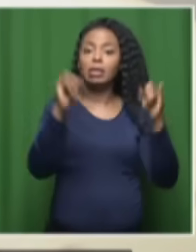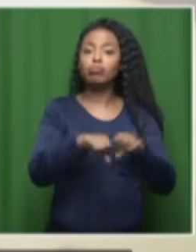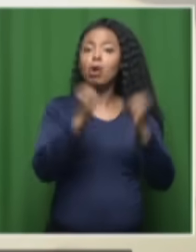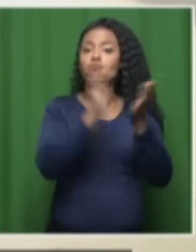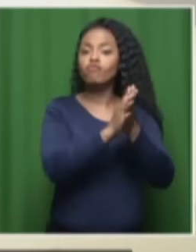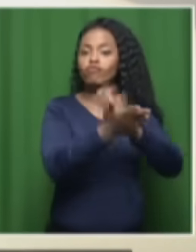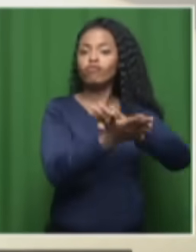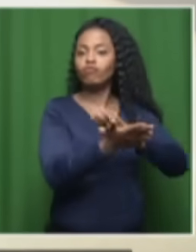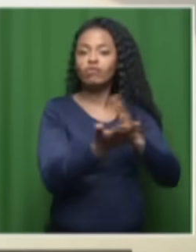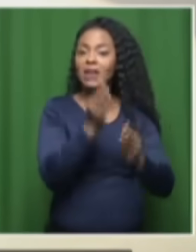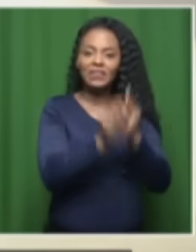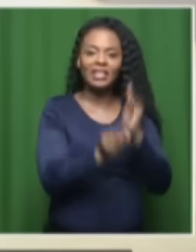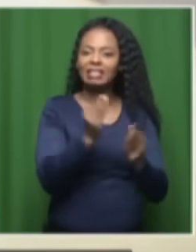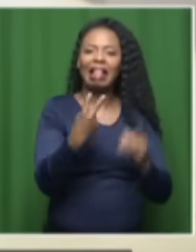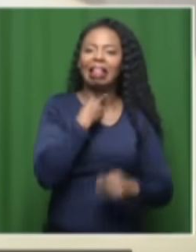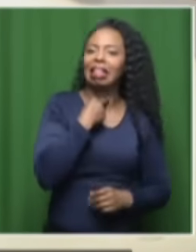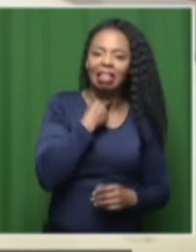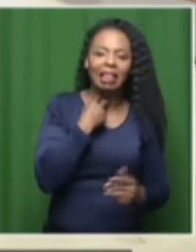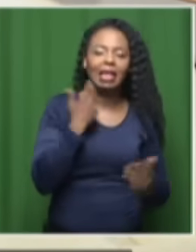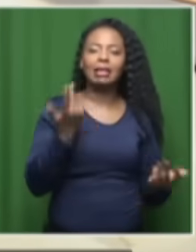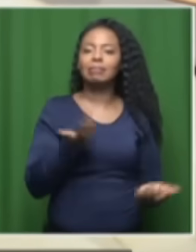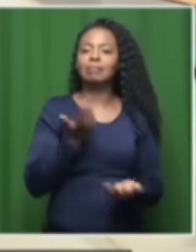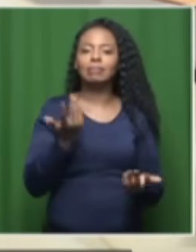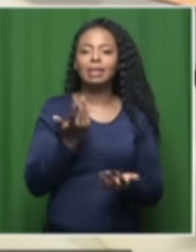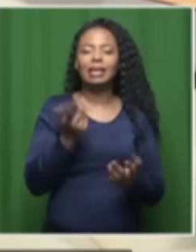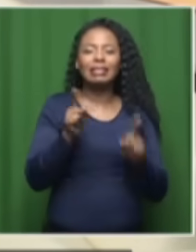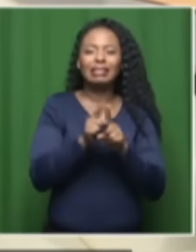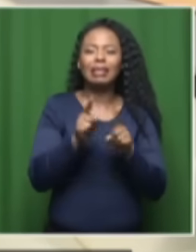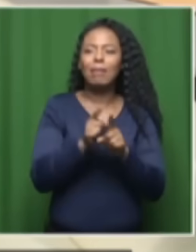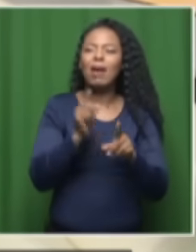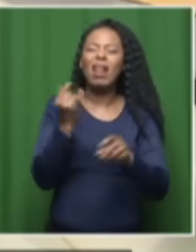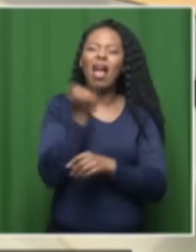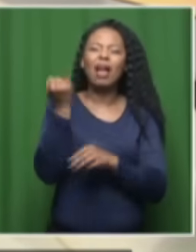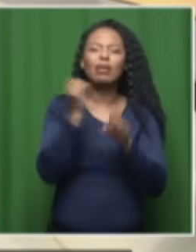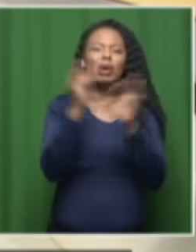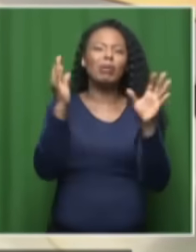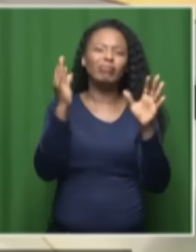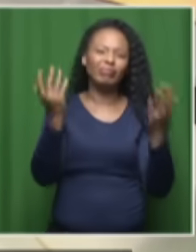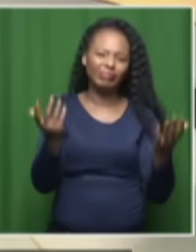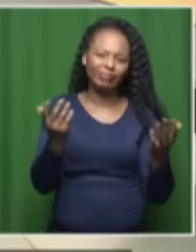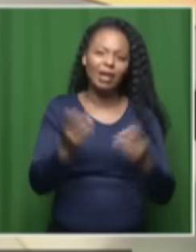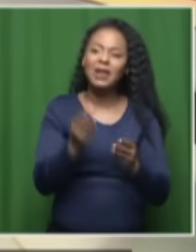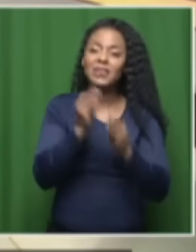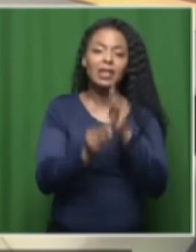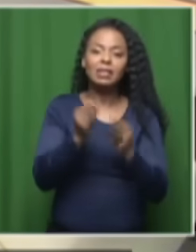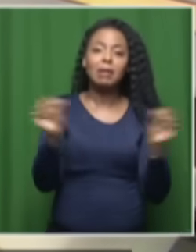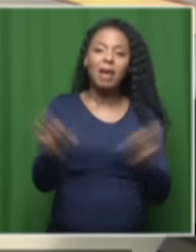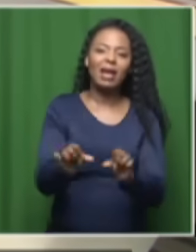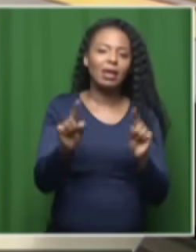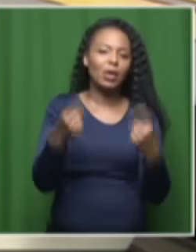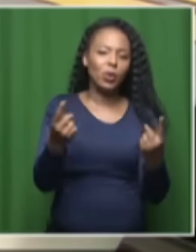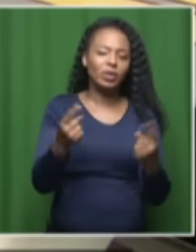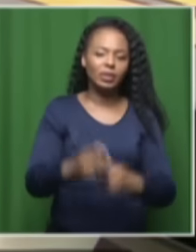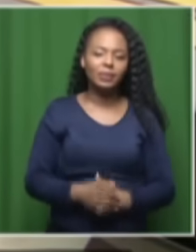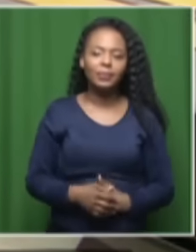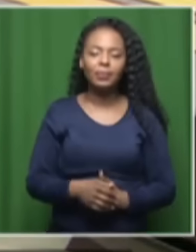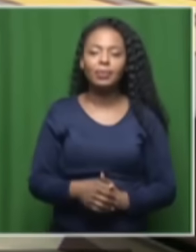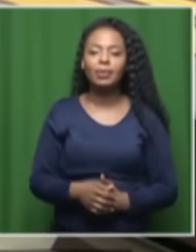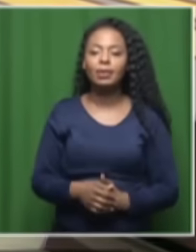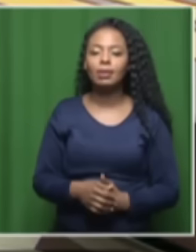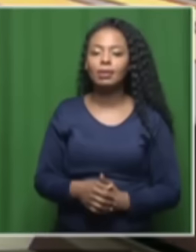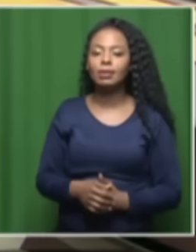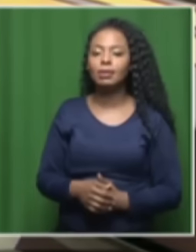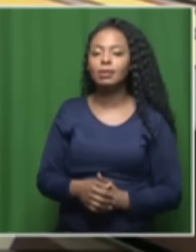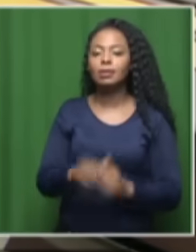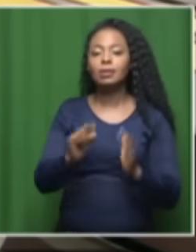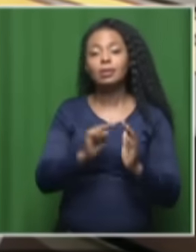them, like a blowing up turbine or something. Right, we're running out of time, right. So where do we want to take it next? Let's just go to the next one